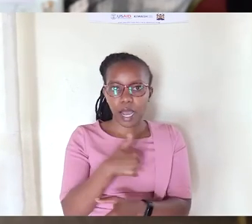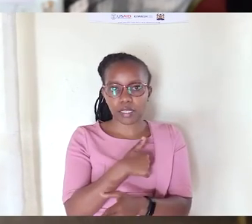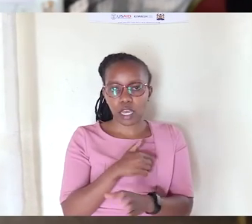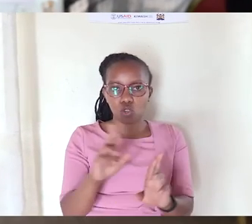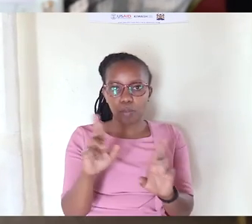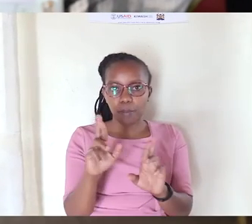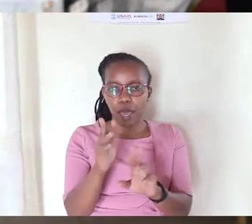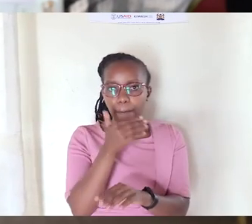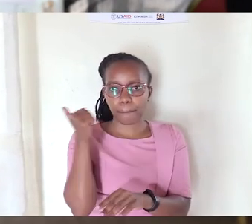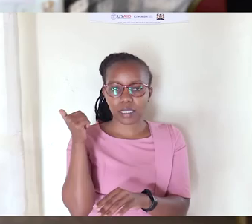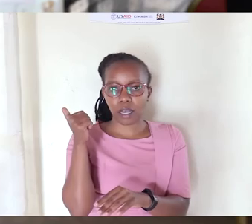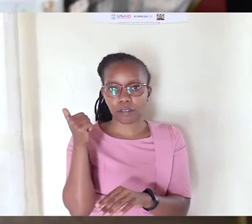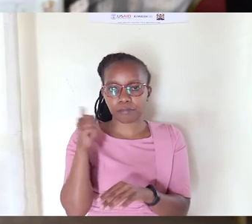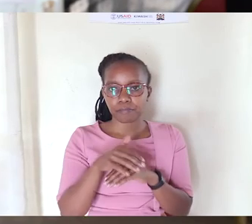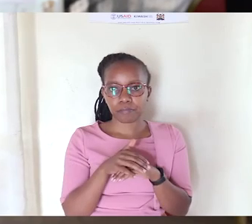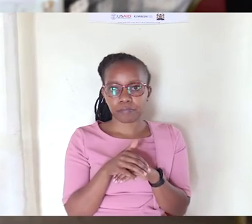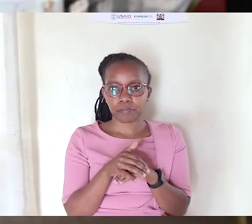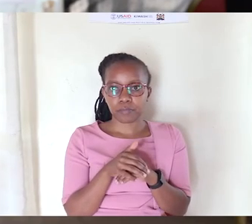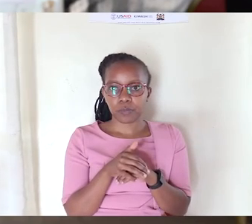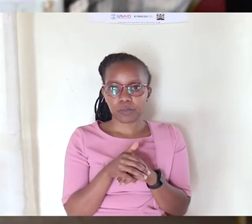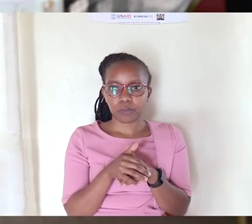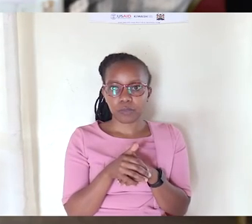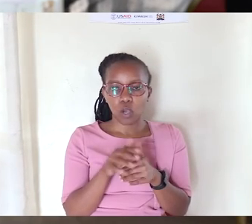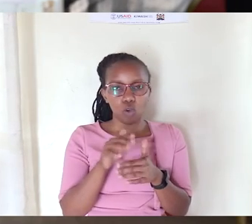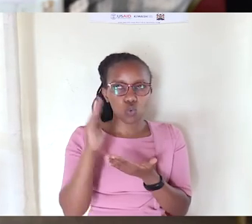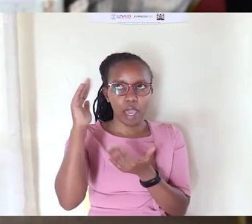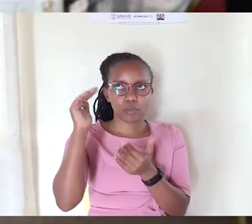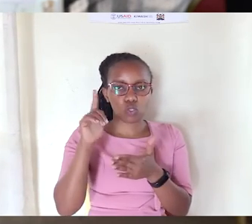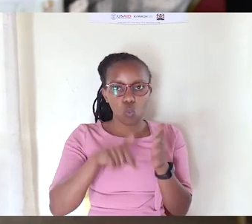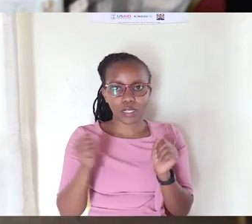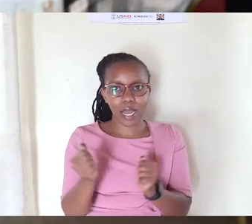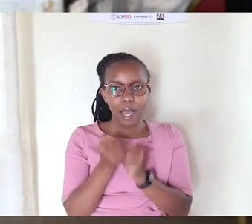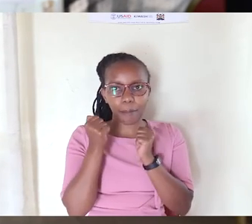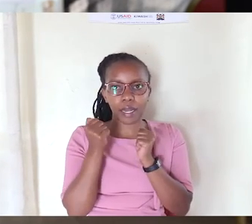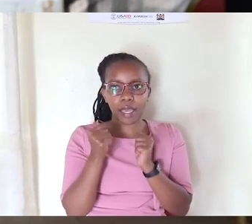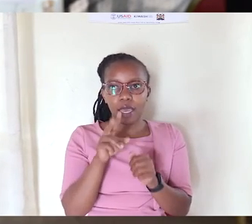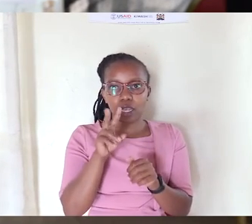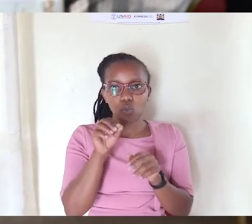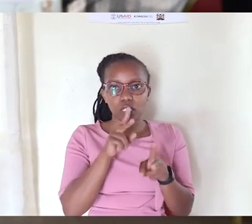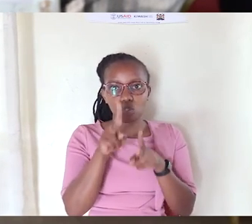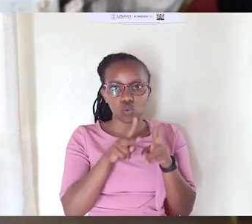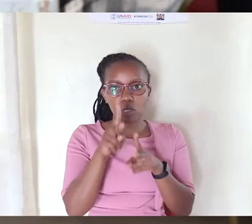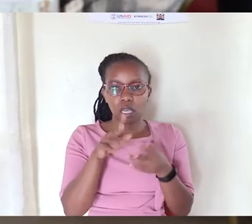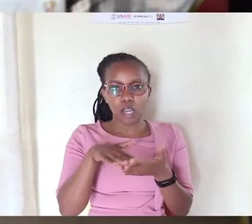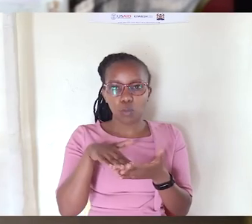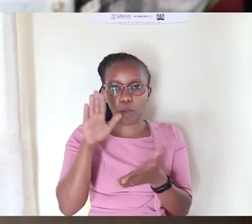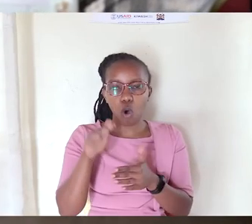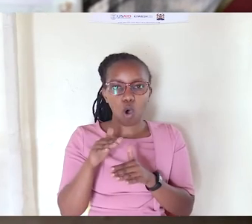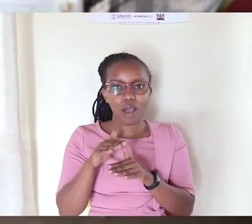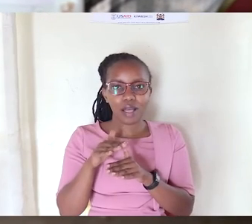prepare better for what we can expect could happen. And therefore to be more